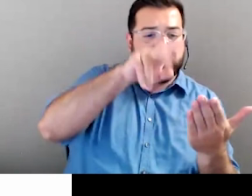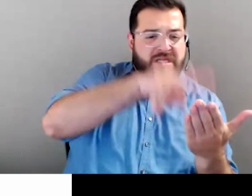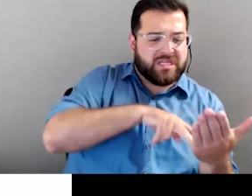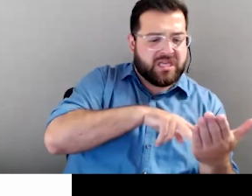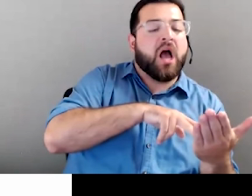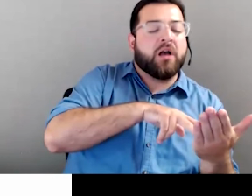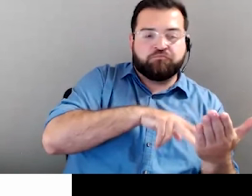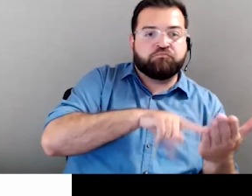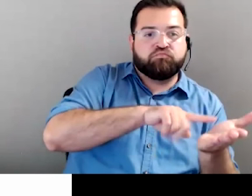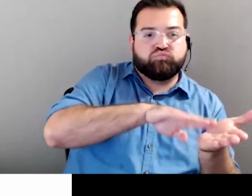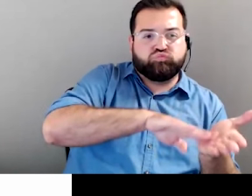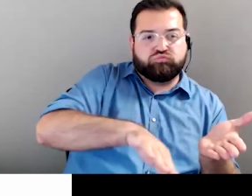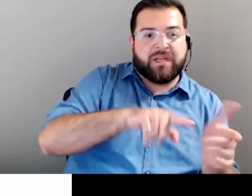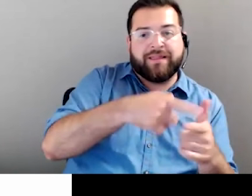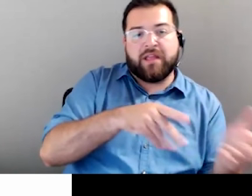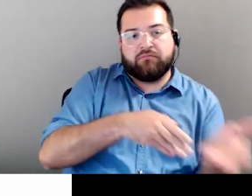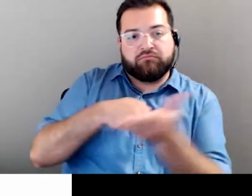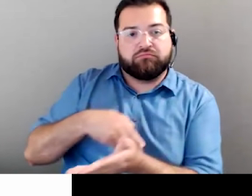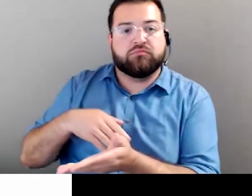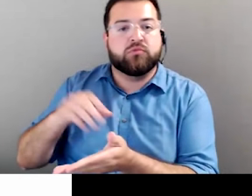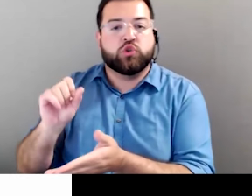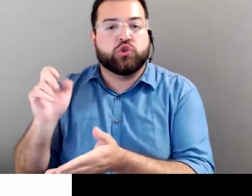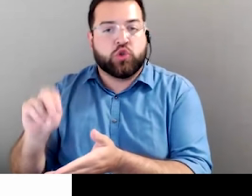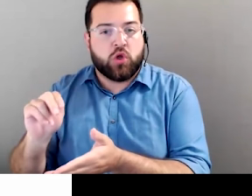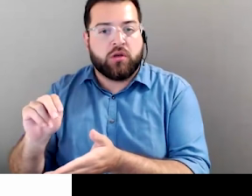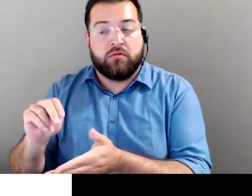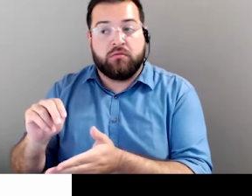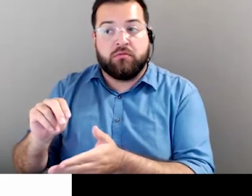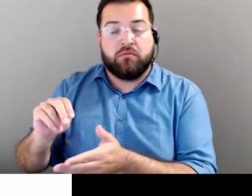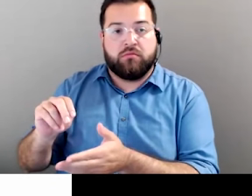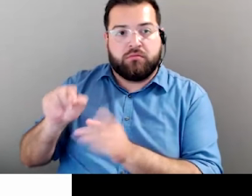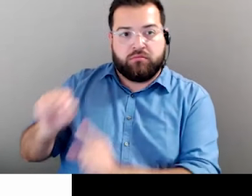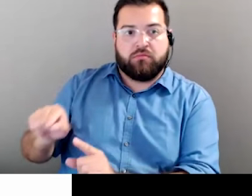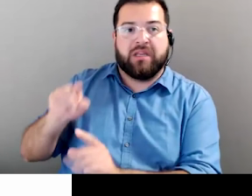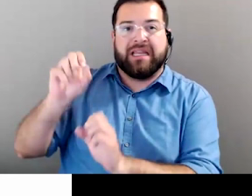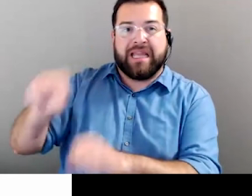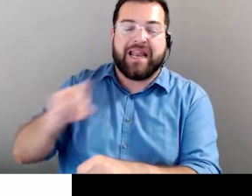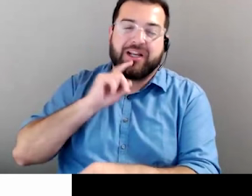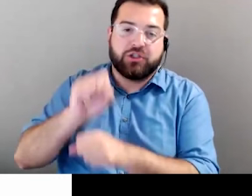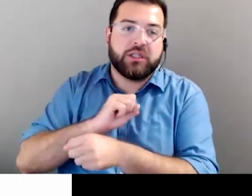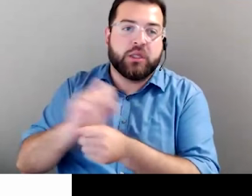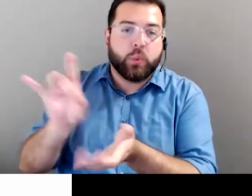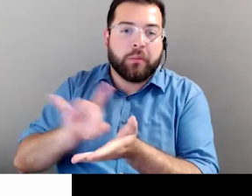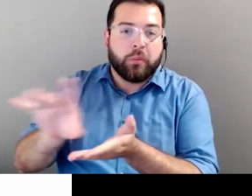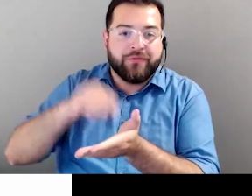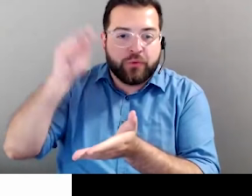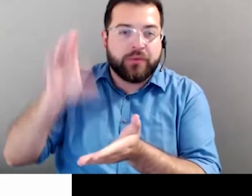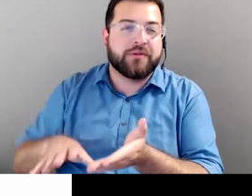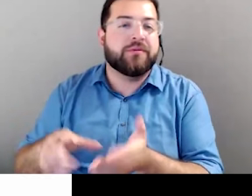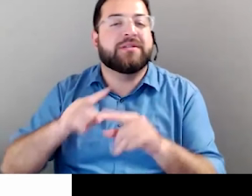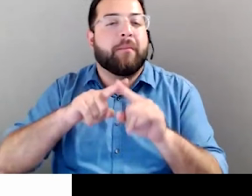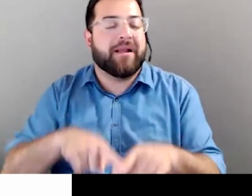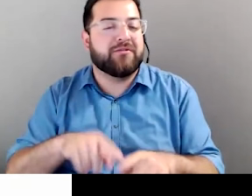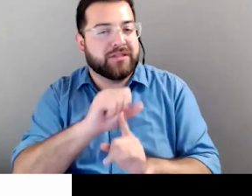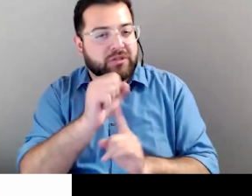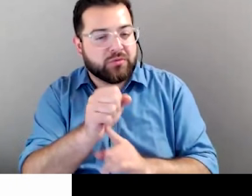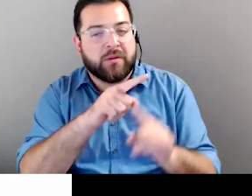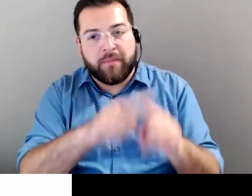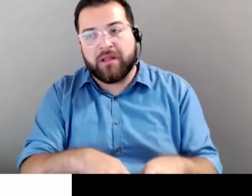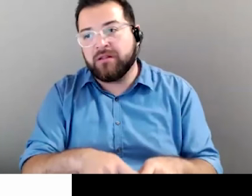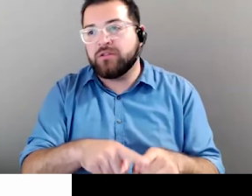usually he can remove the student because that's what they can do on their end. So it just really depends. It depends on the severity of it. It depends